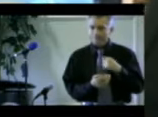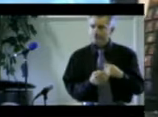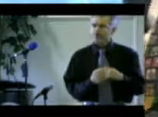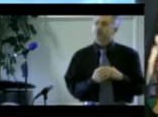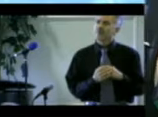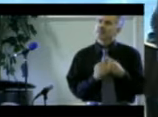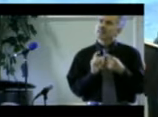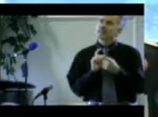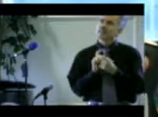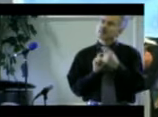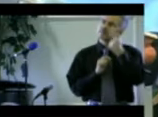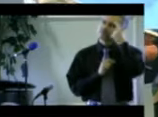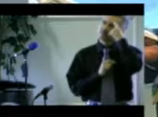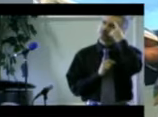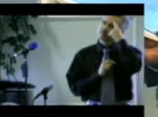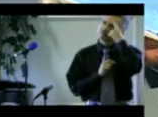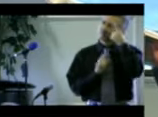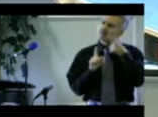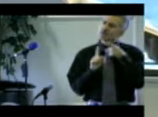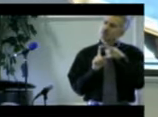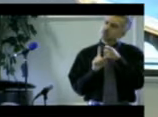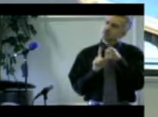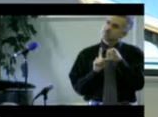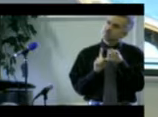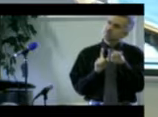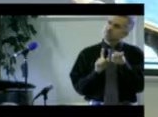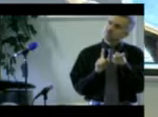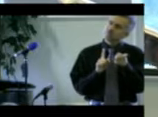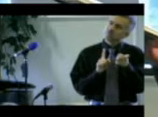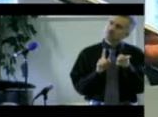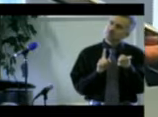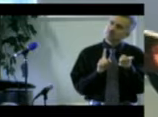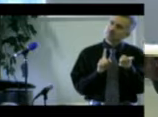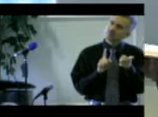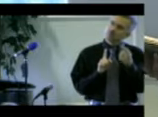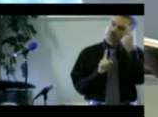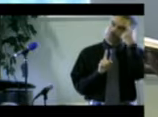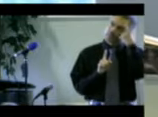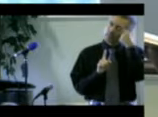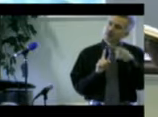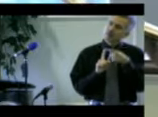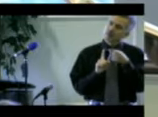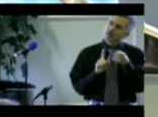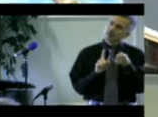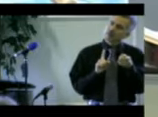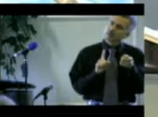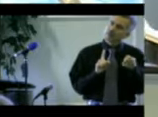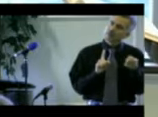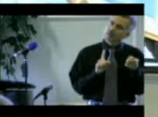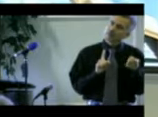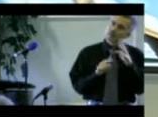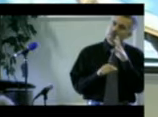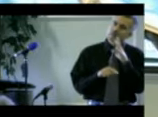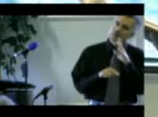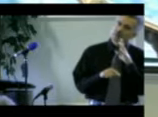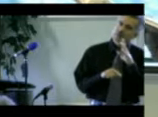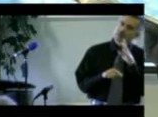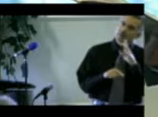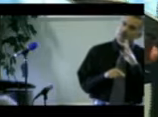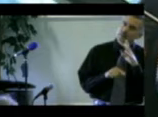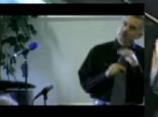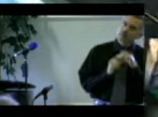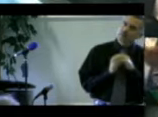his mind have a wrong motive. He was letting his mind be conniving. When